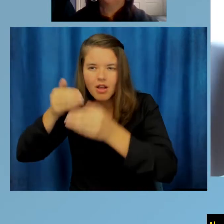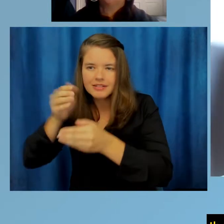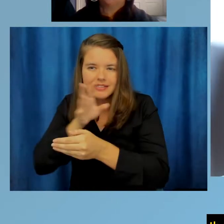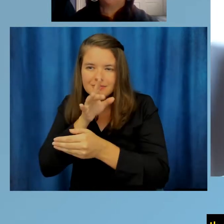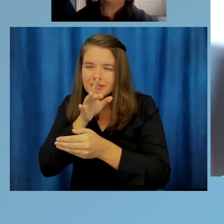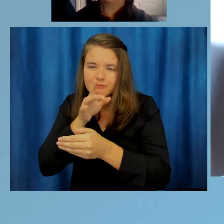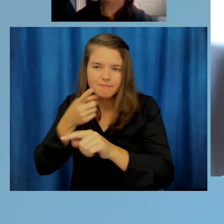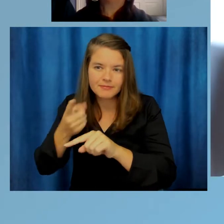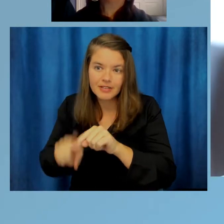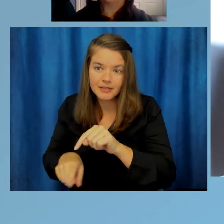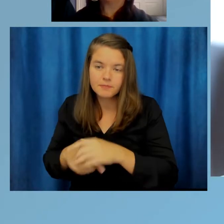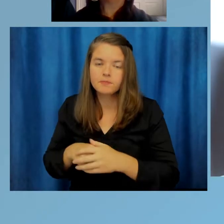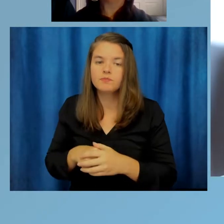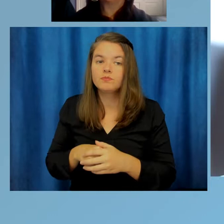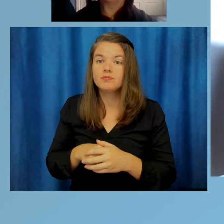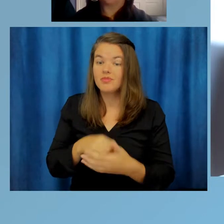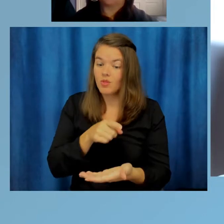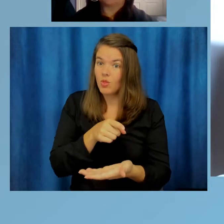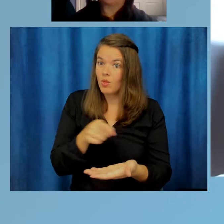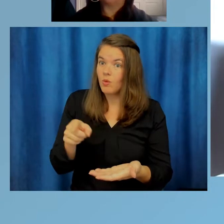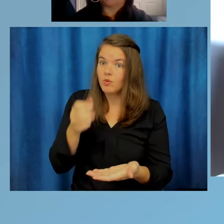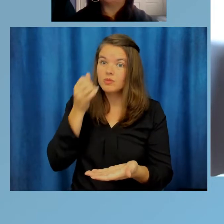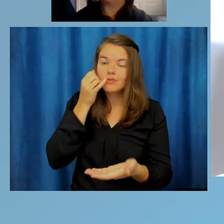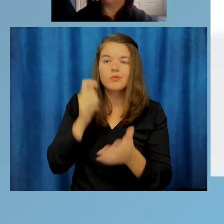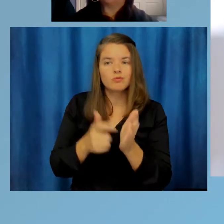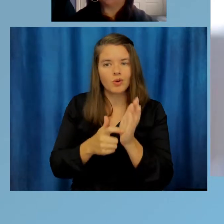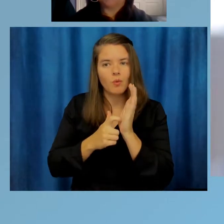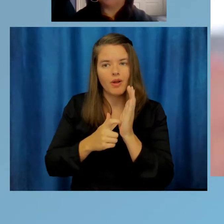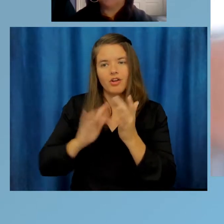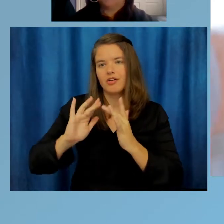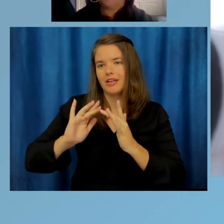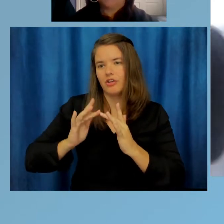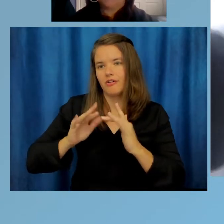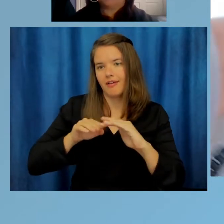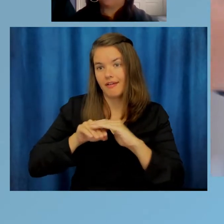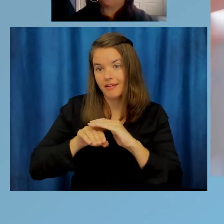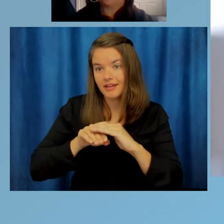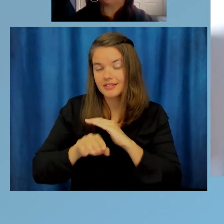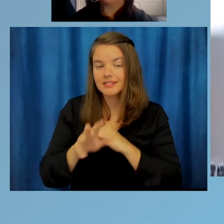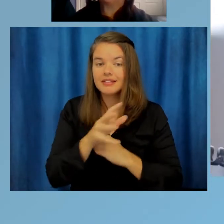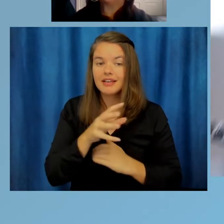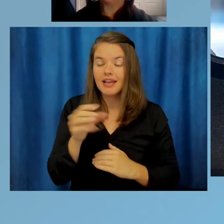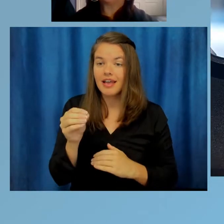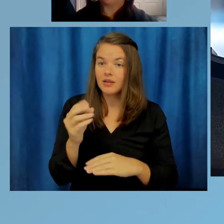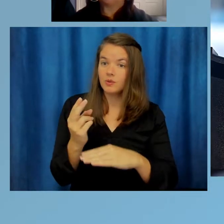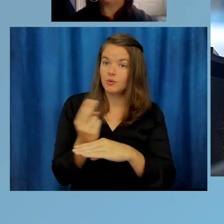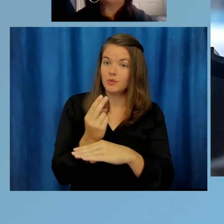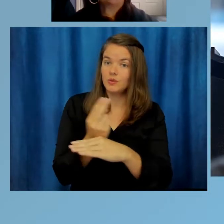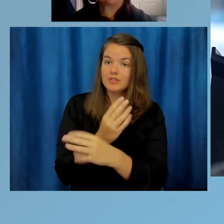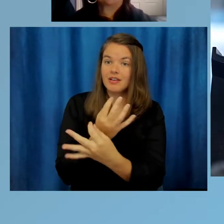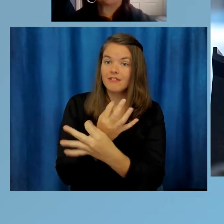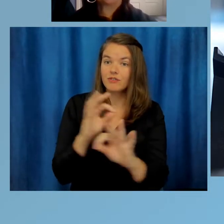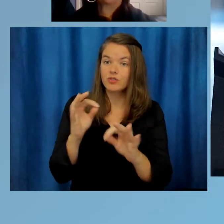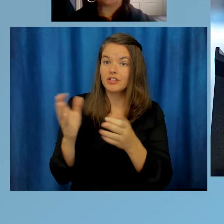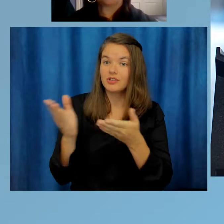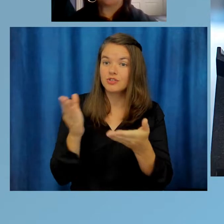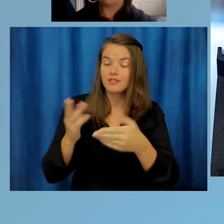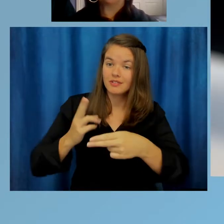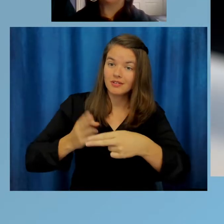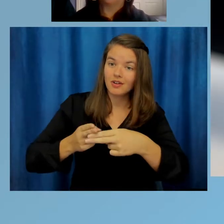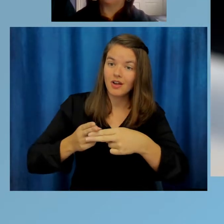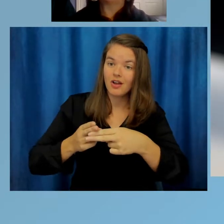to. Those phones do require you to have the internet, and it uses a free